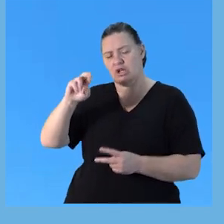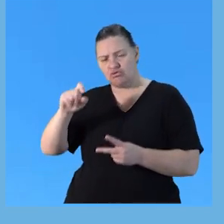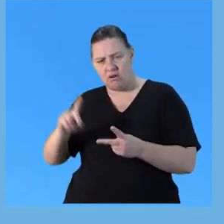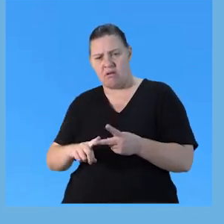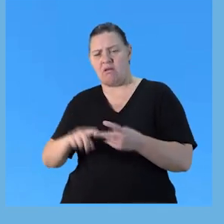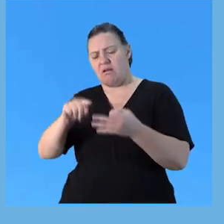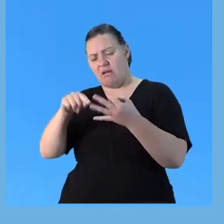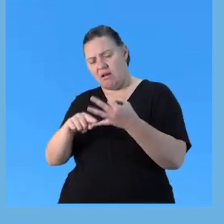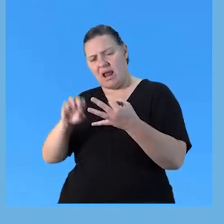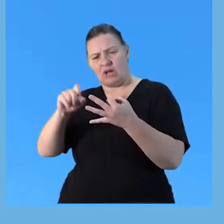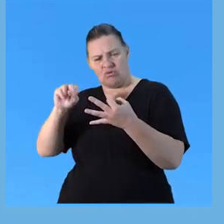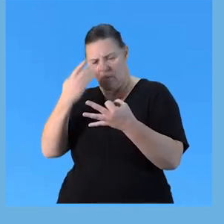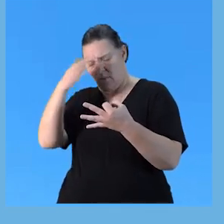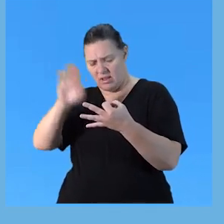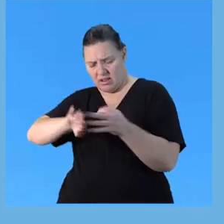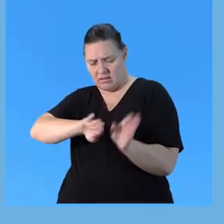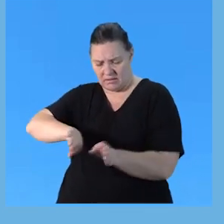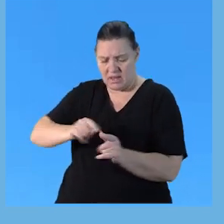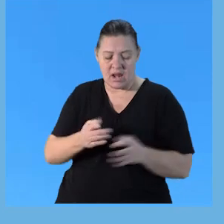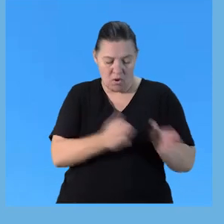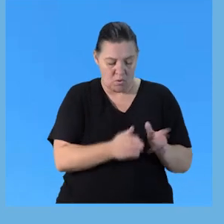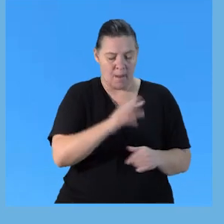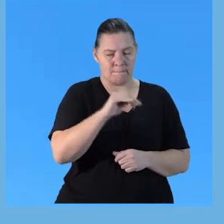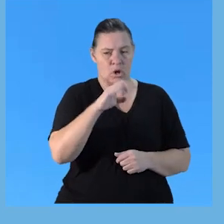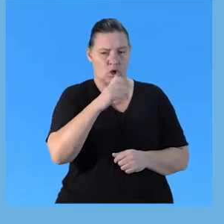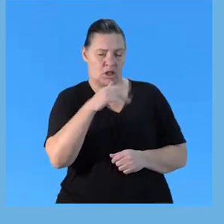and then the other one can be drawn like this,